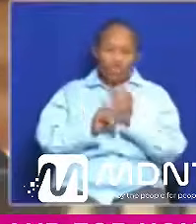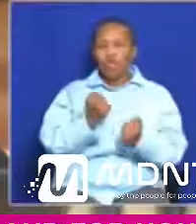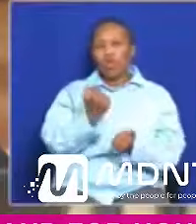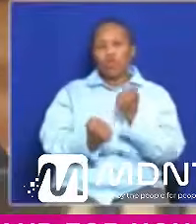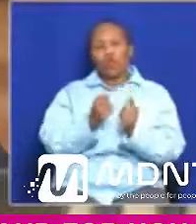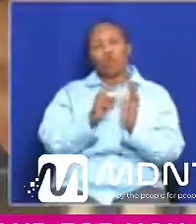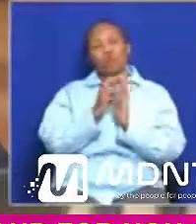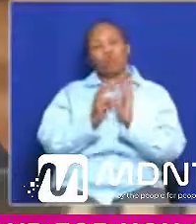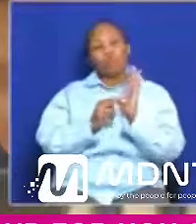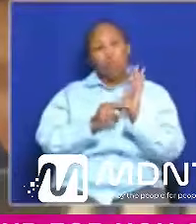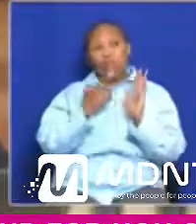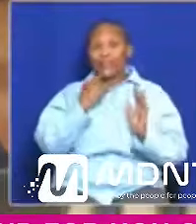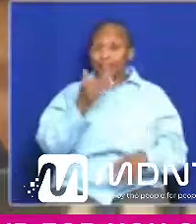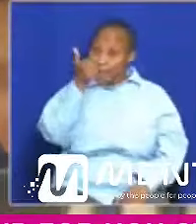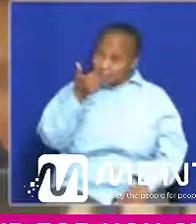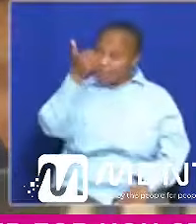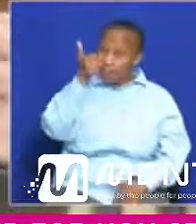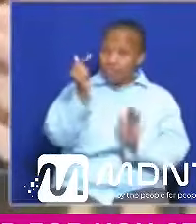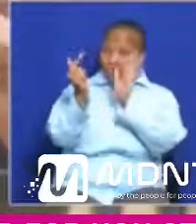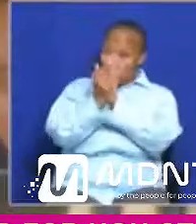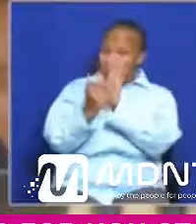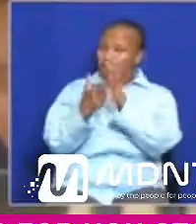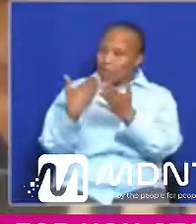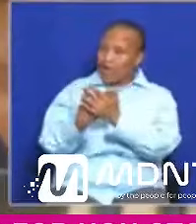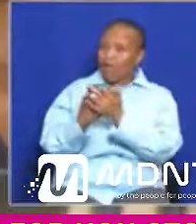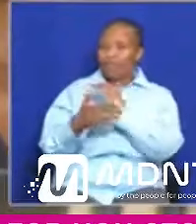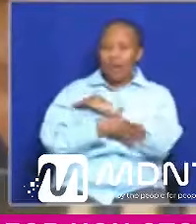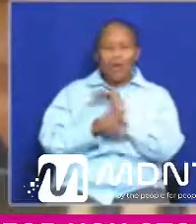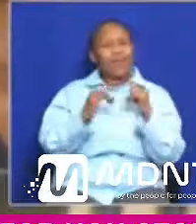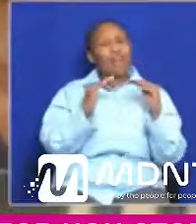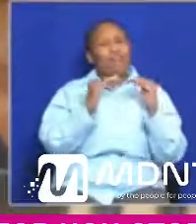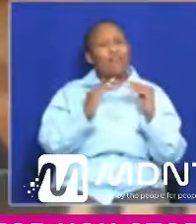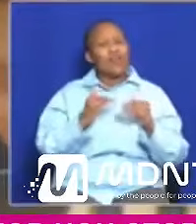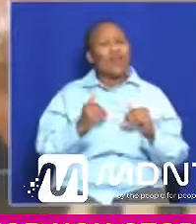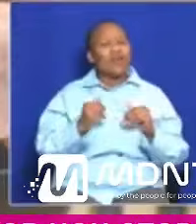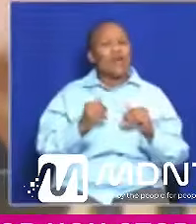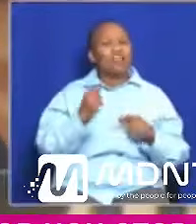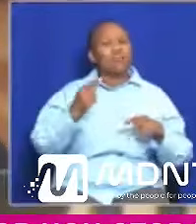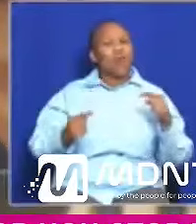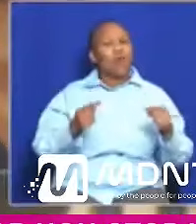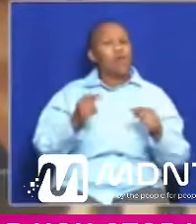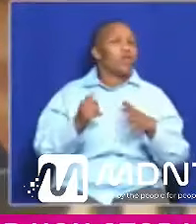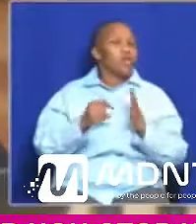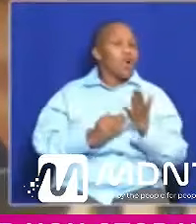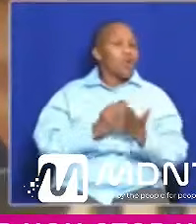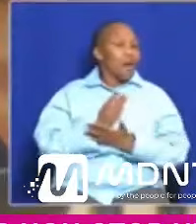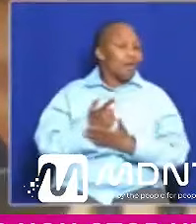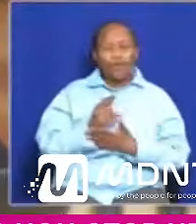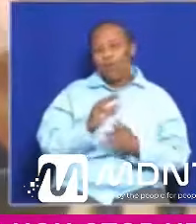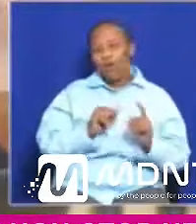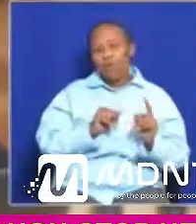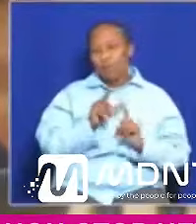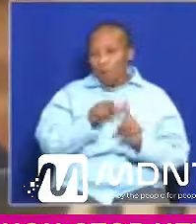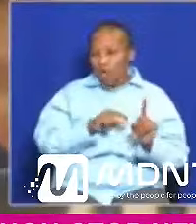country. Those fair trial rights that an accused person or a suspect down the line